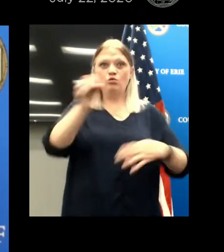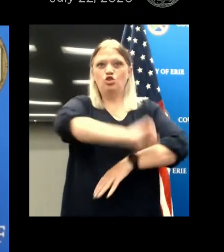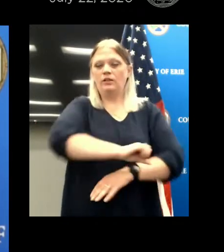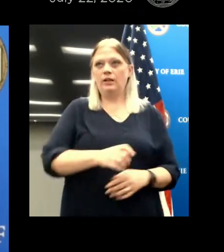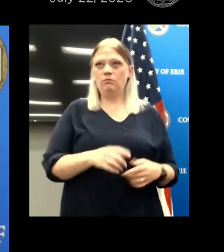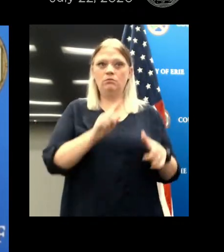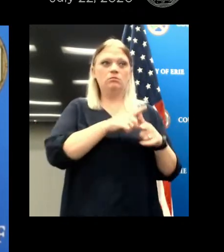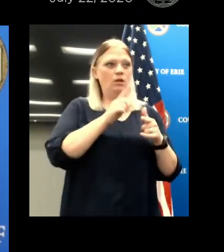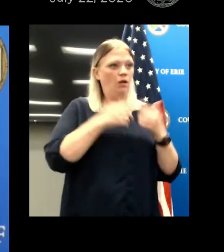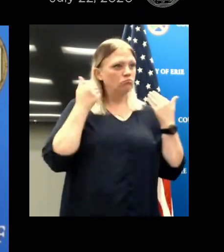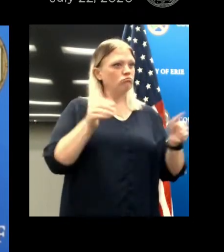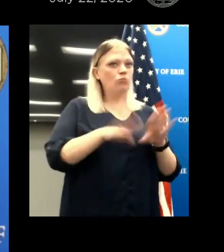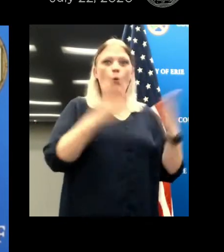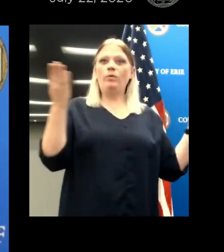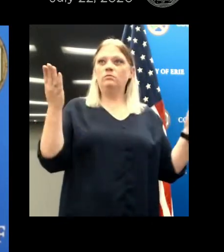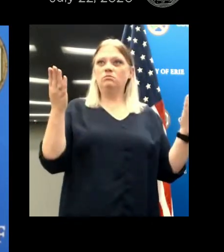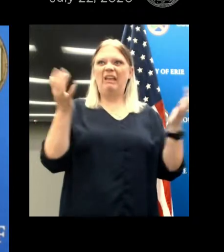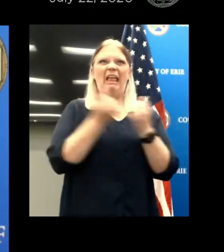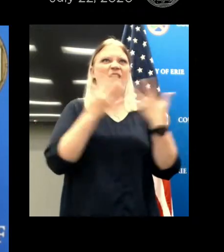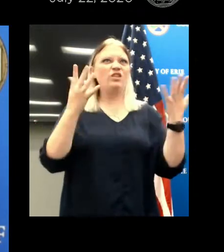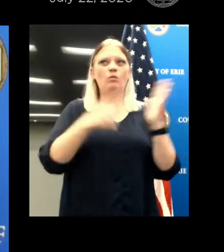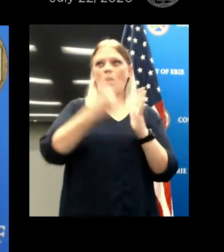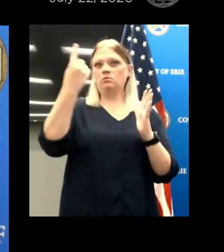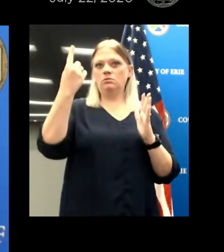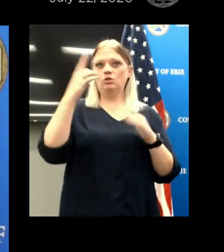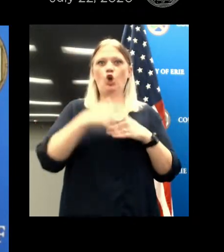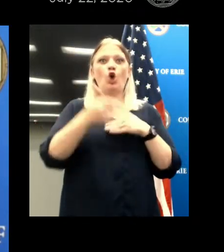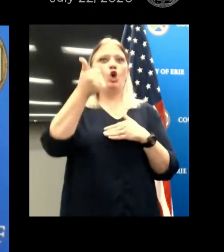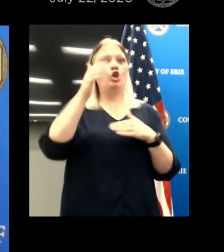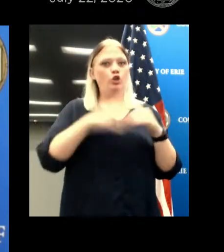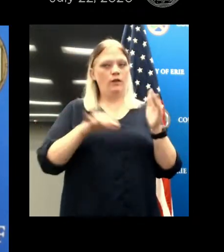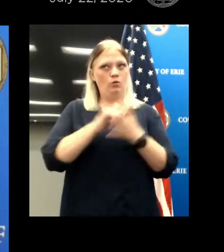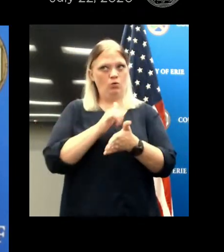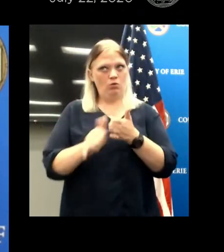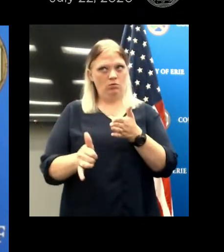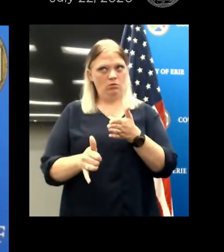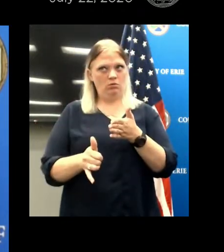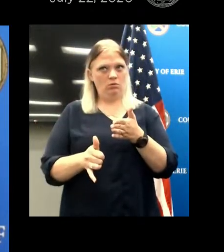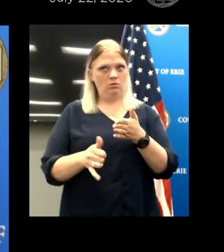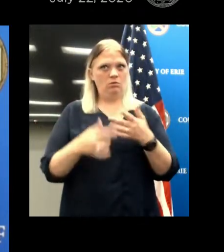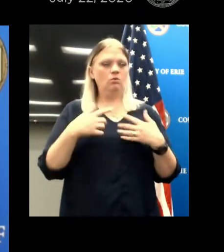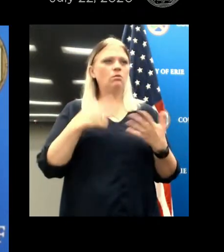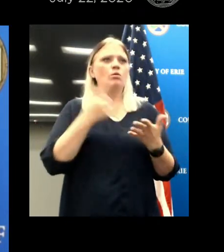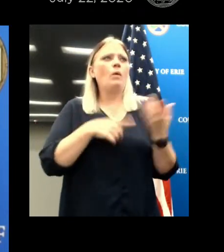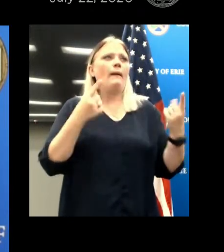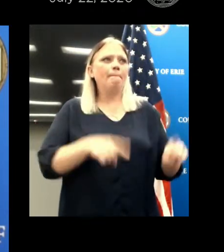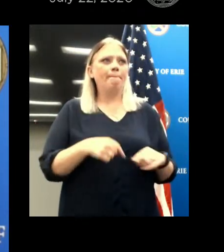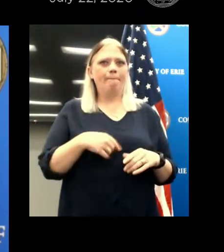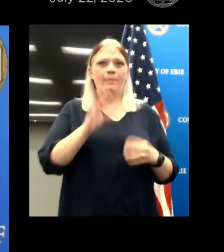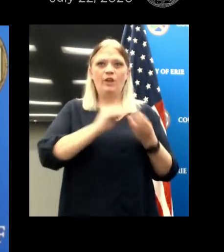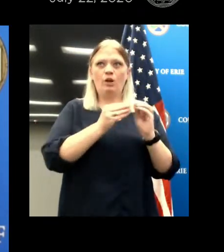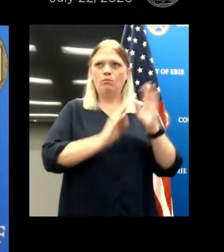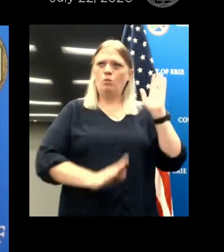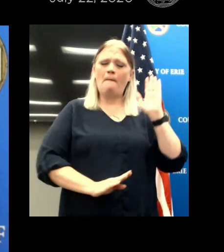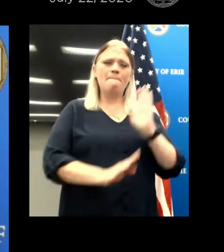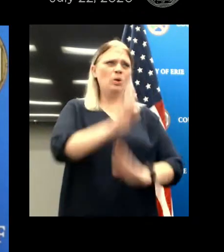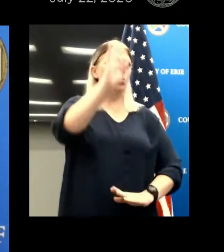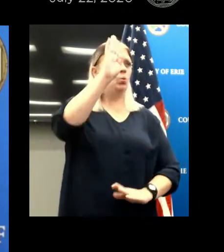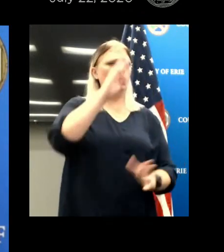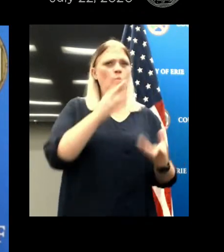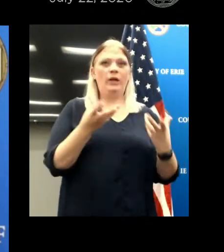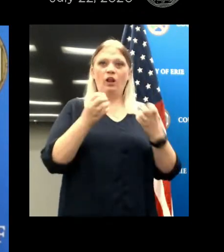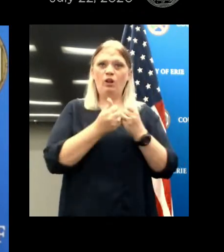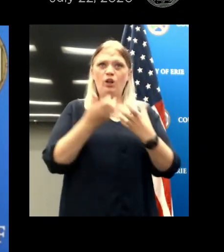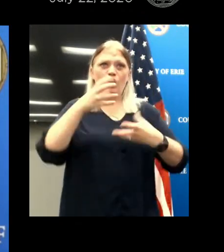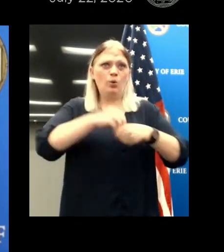Then they reopened, and they pretty much reopened everything at once earlier than what New York did. And what did you see? You saw their numbers shoot up, including in the